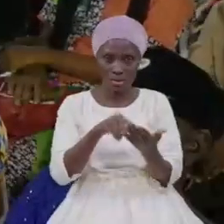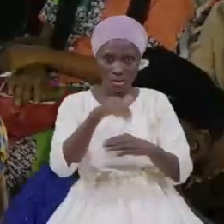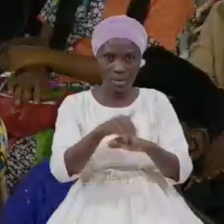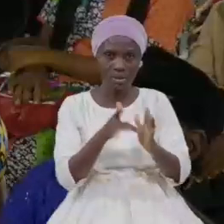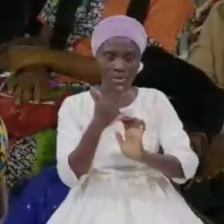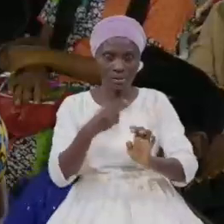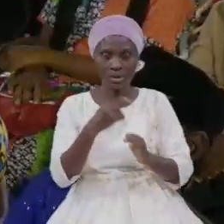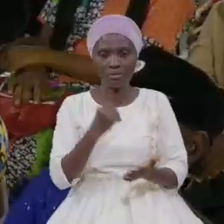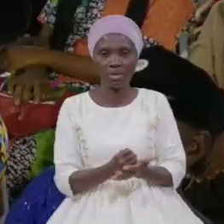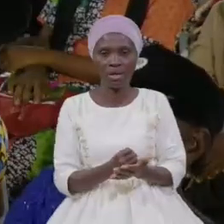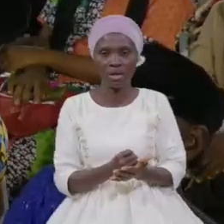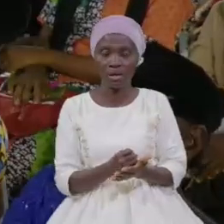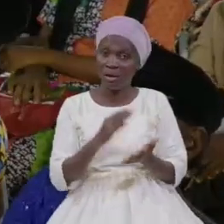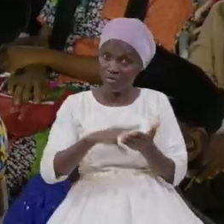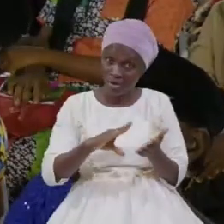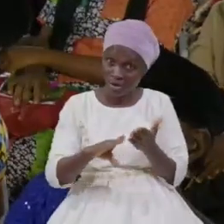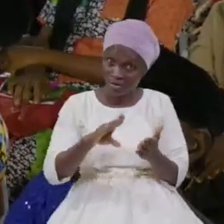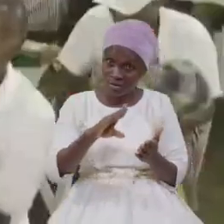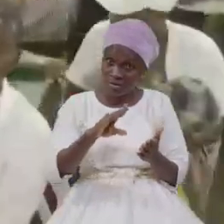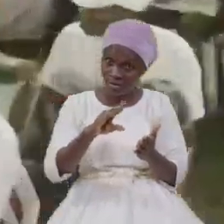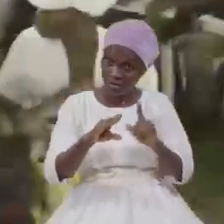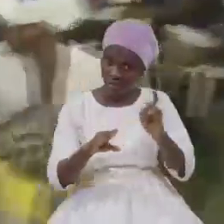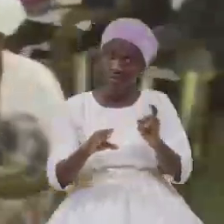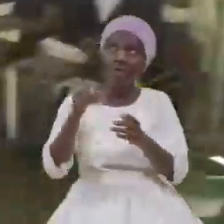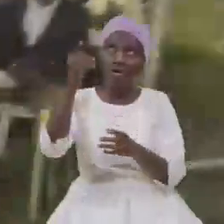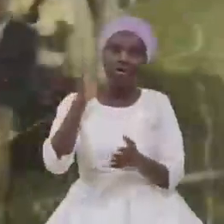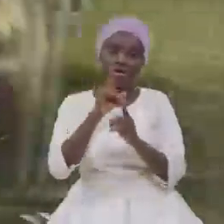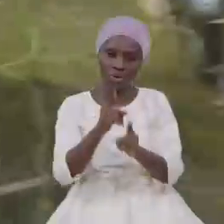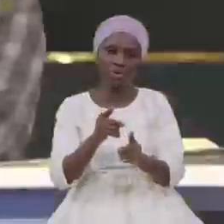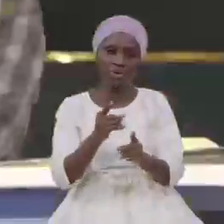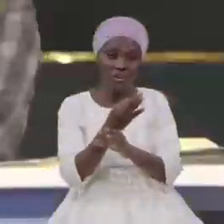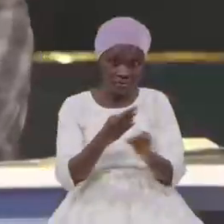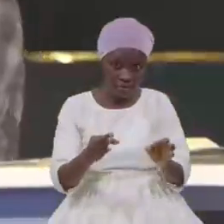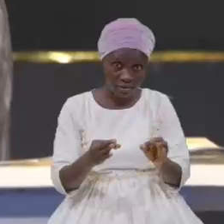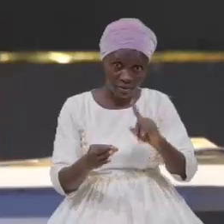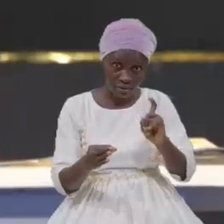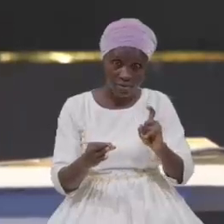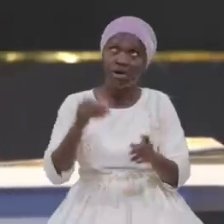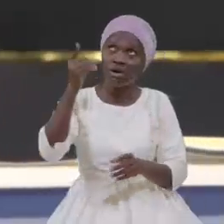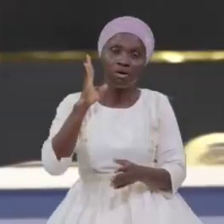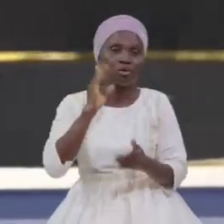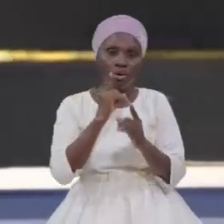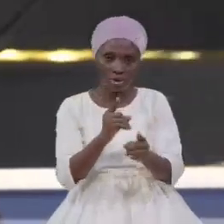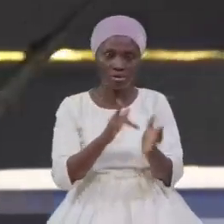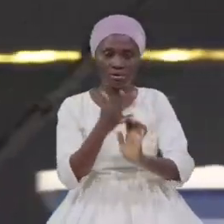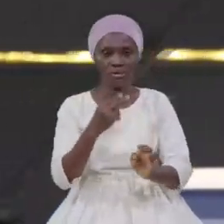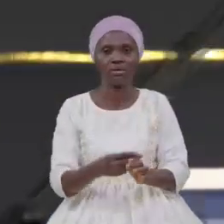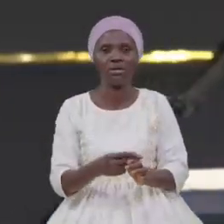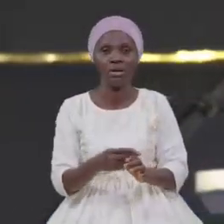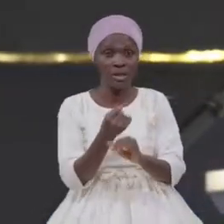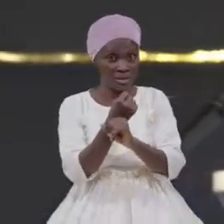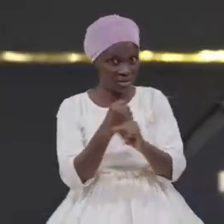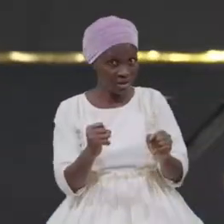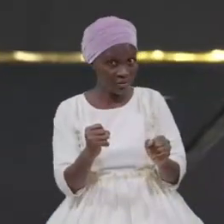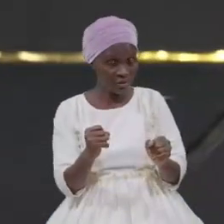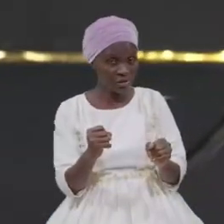Forgiveness, God will answer. Freedom, God will answer. The salvation of the